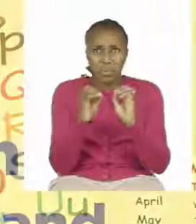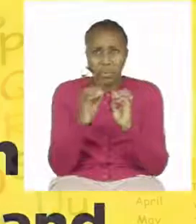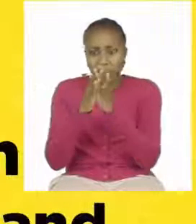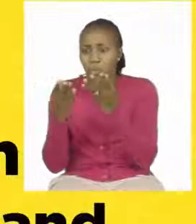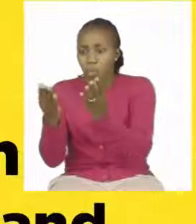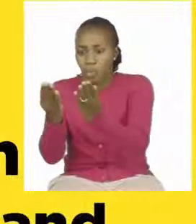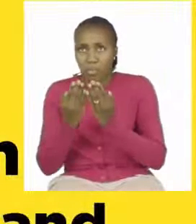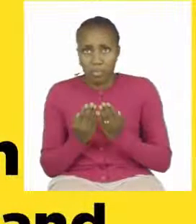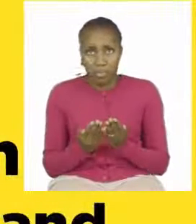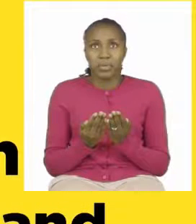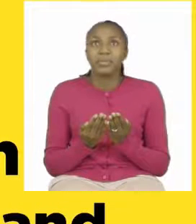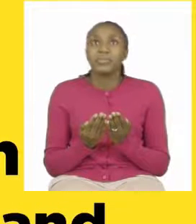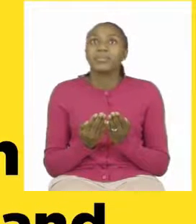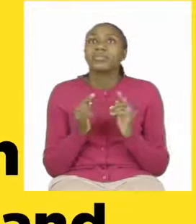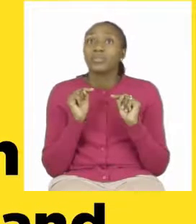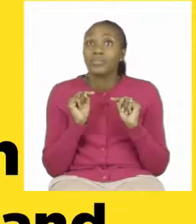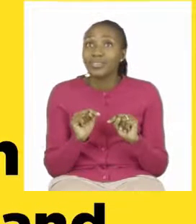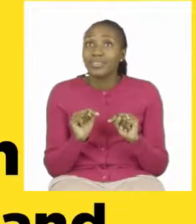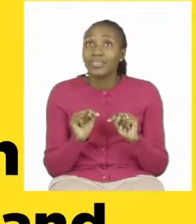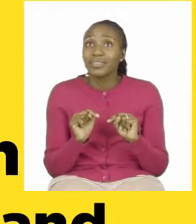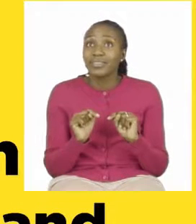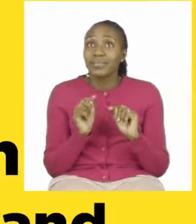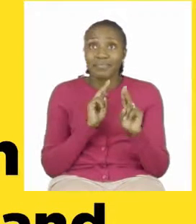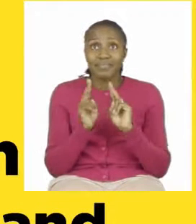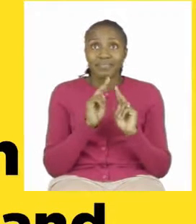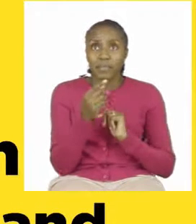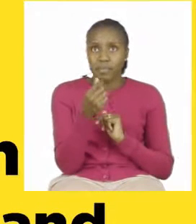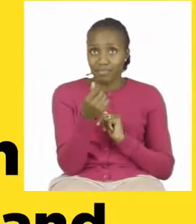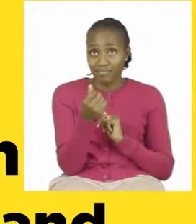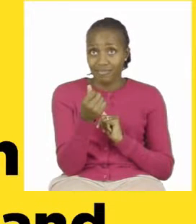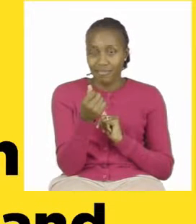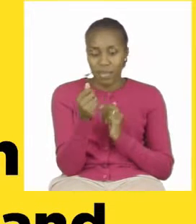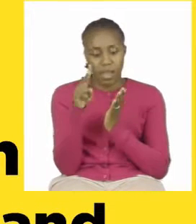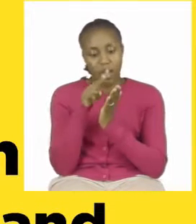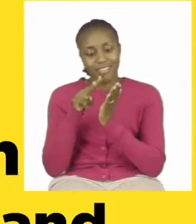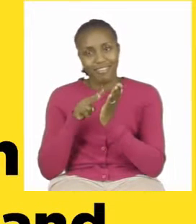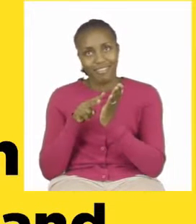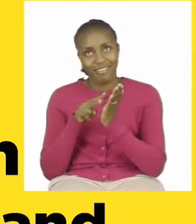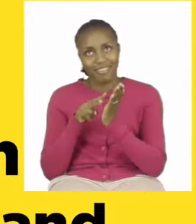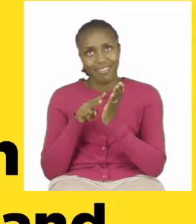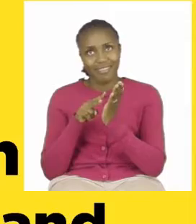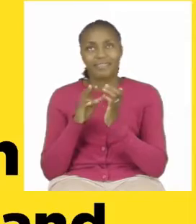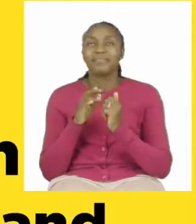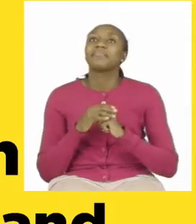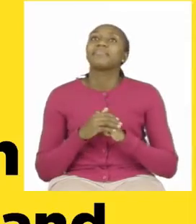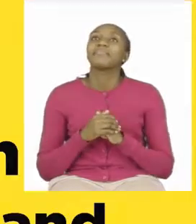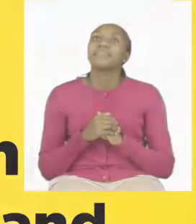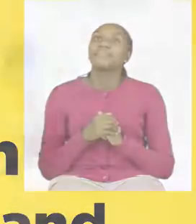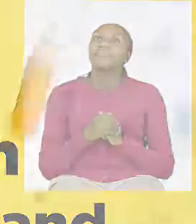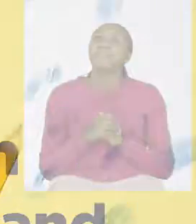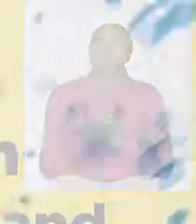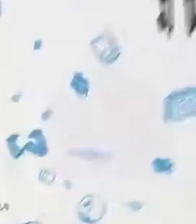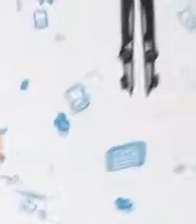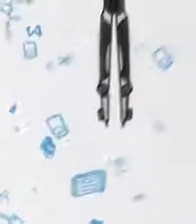else. For today's lesson, we will be doing money and reading.